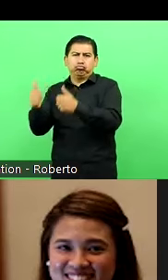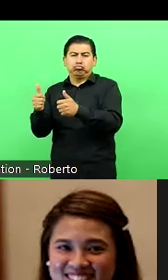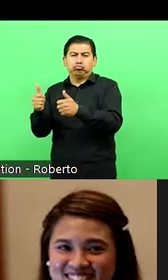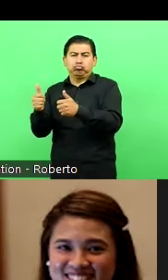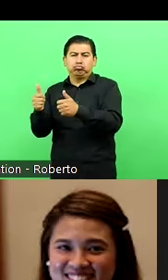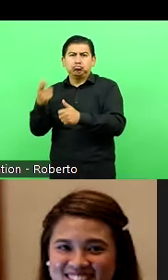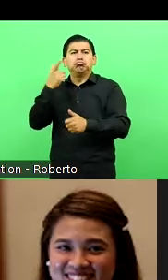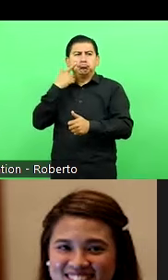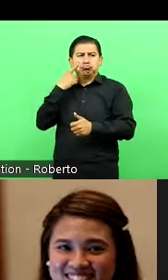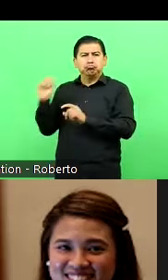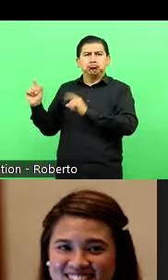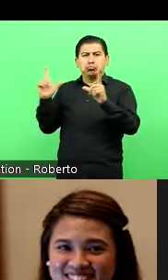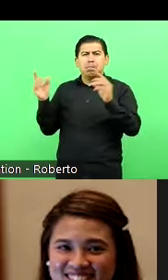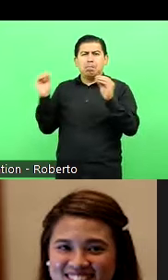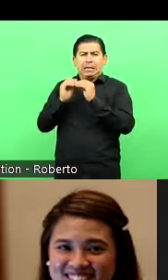the opportunity